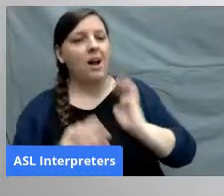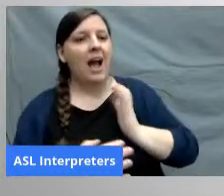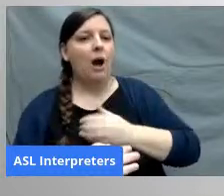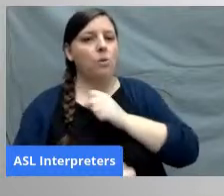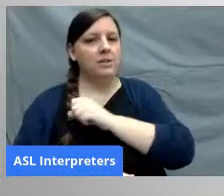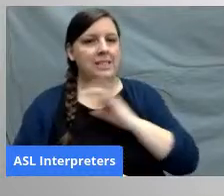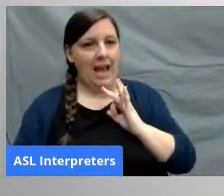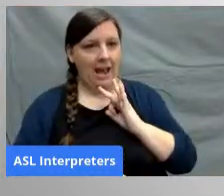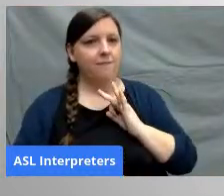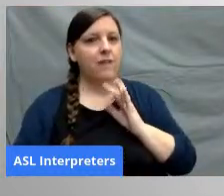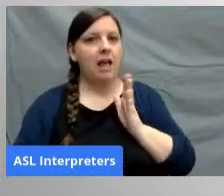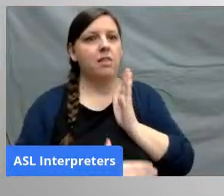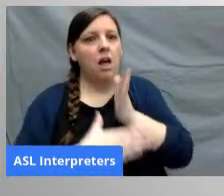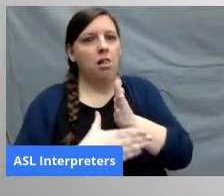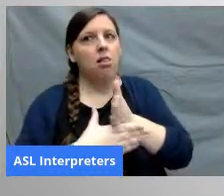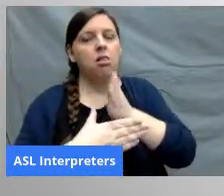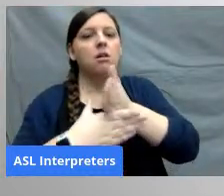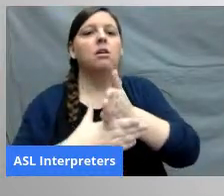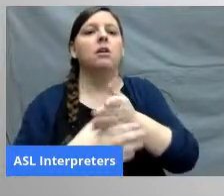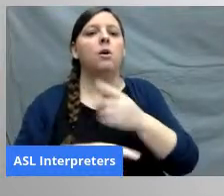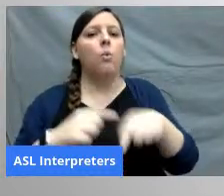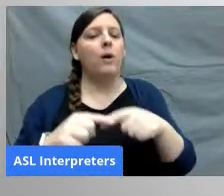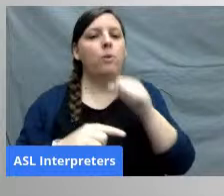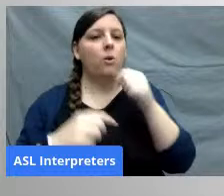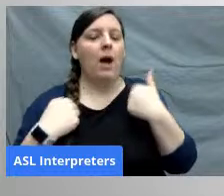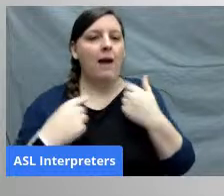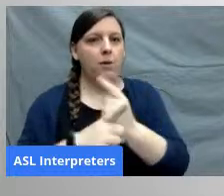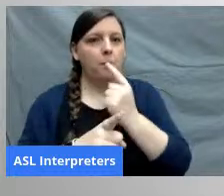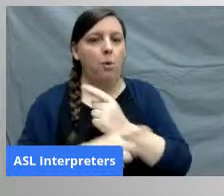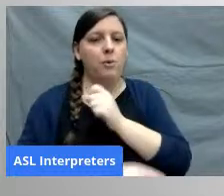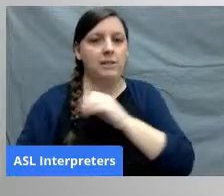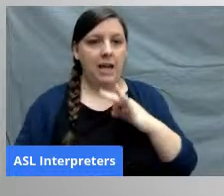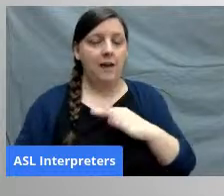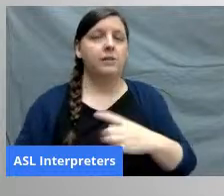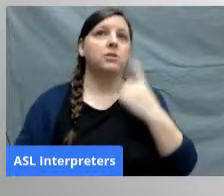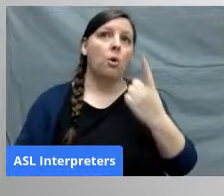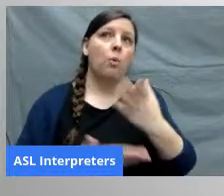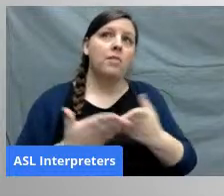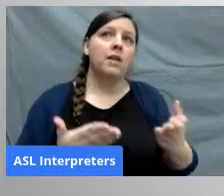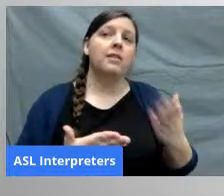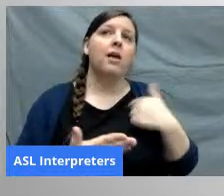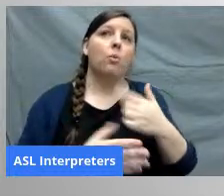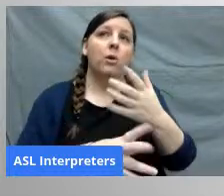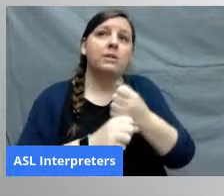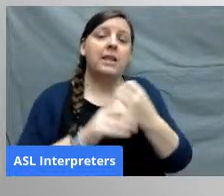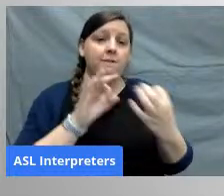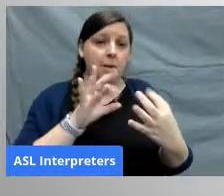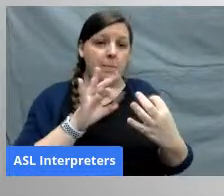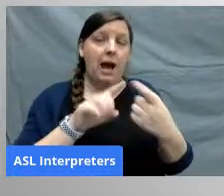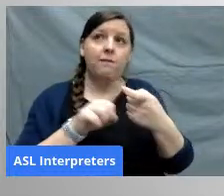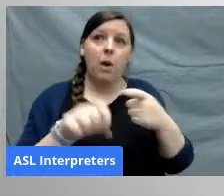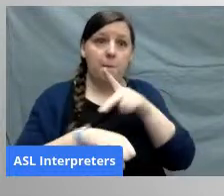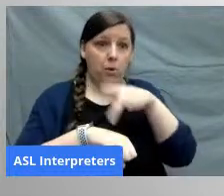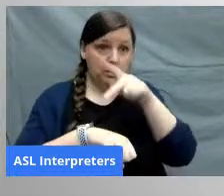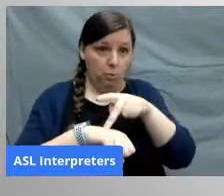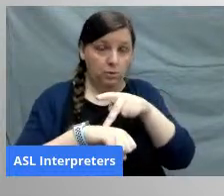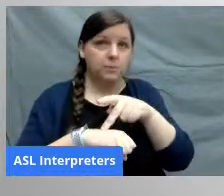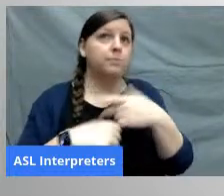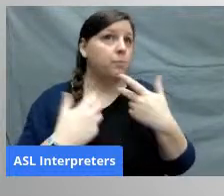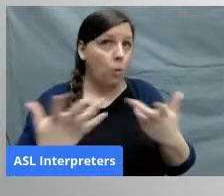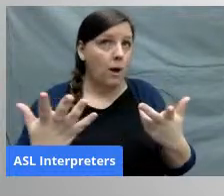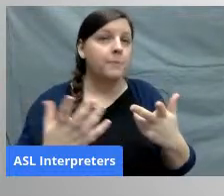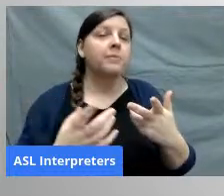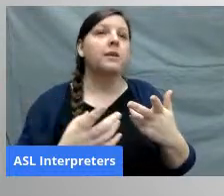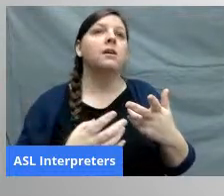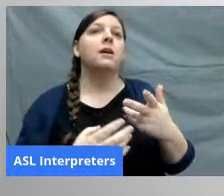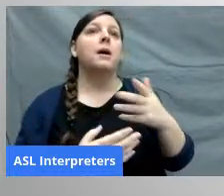staff. So one of the things that we receive feedback from our principals is that when we came back